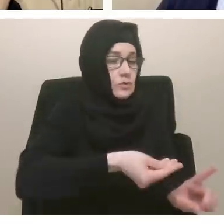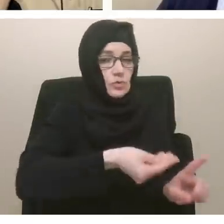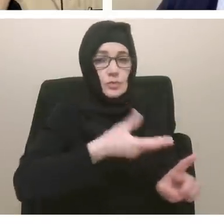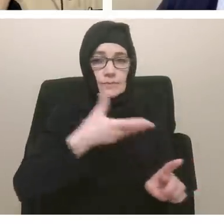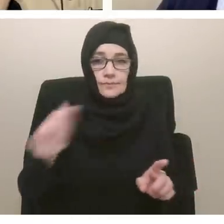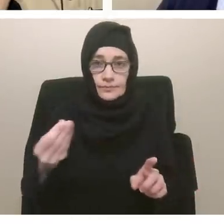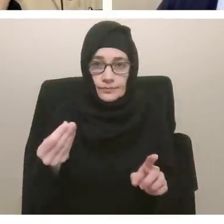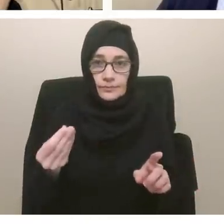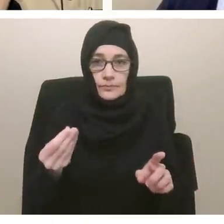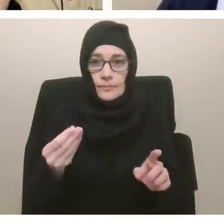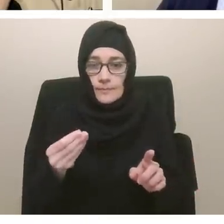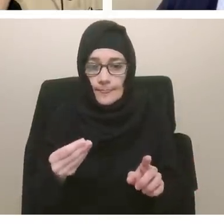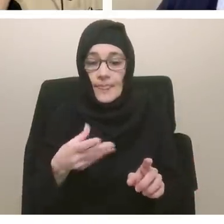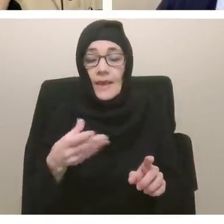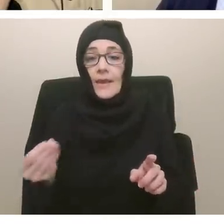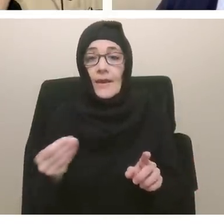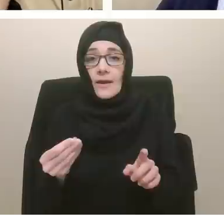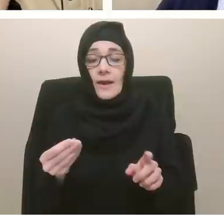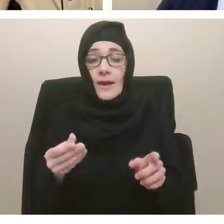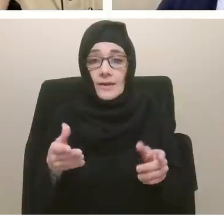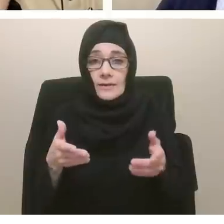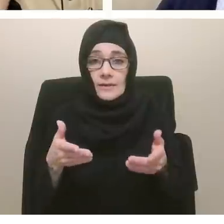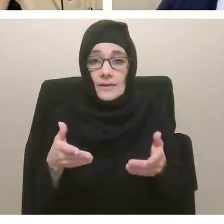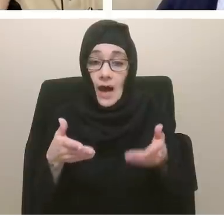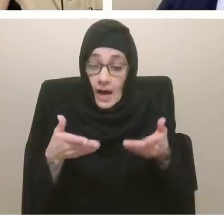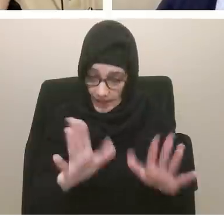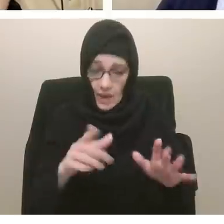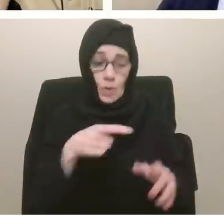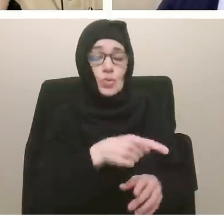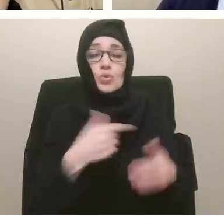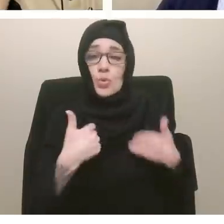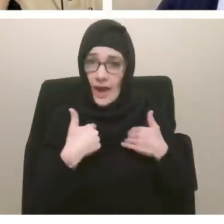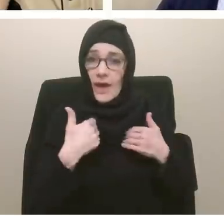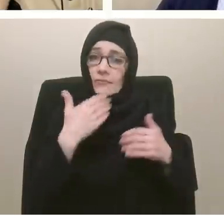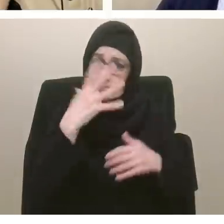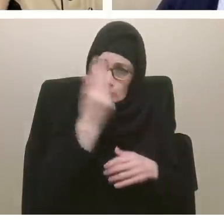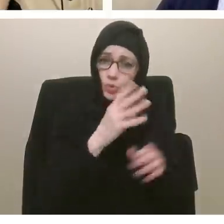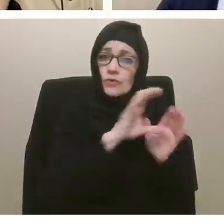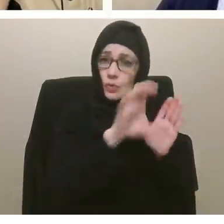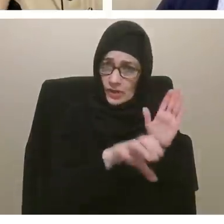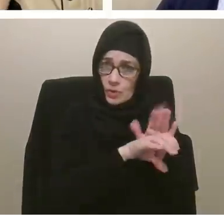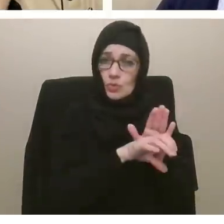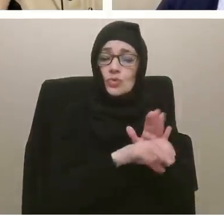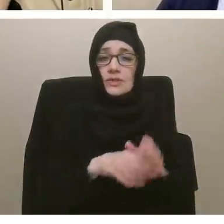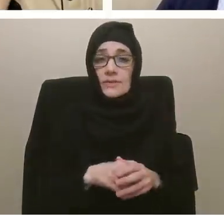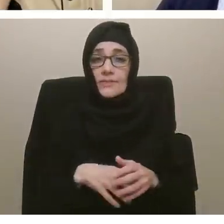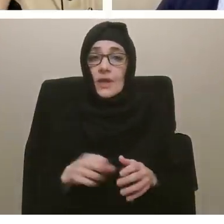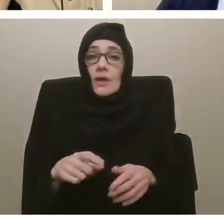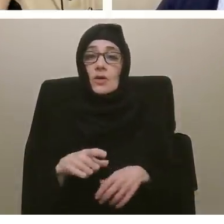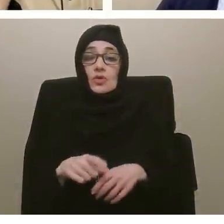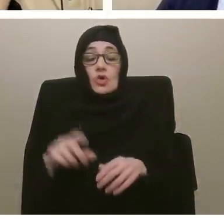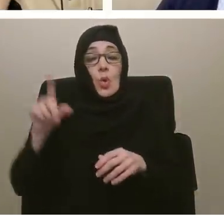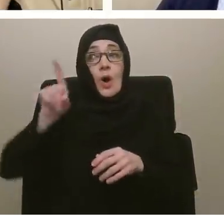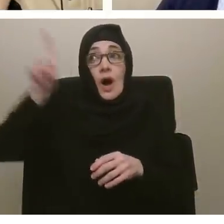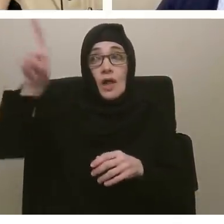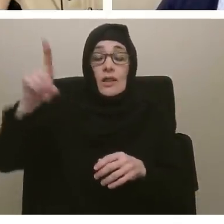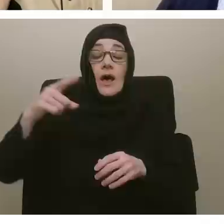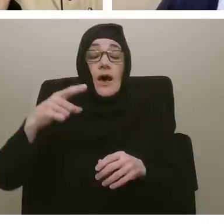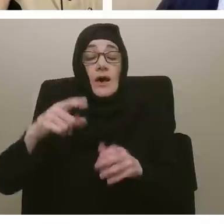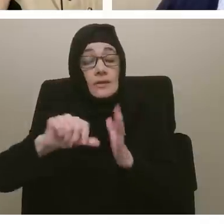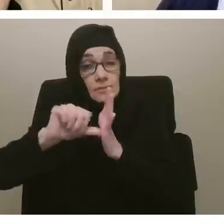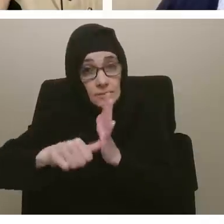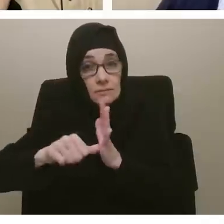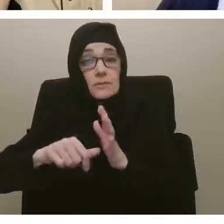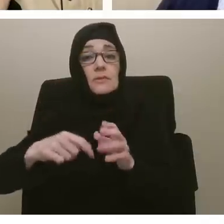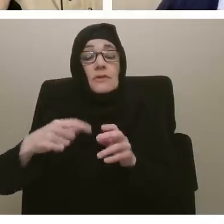you exemplify within your life. So then Allah subhanahu wa ta'ala, when mentioning that he did not leave and he did not leave the Prophet sallallahu